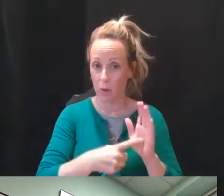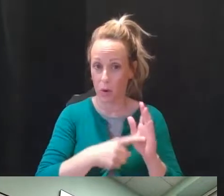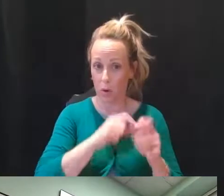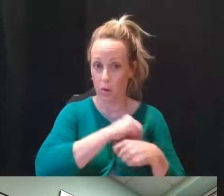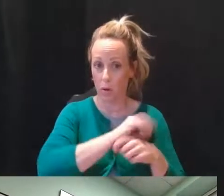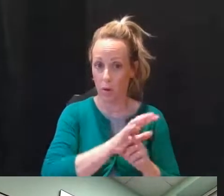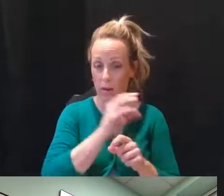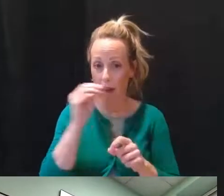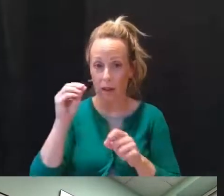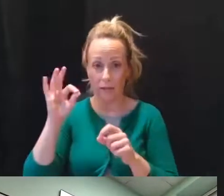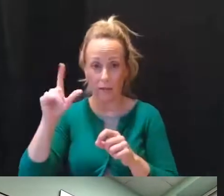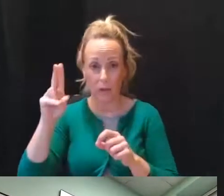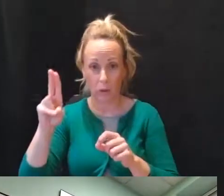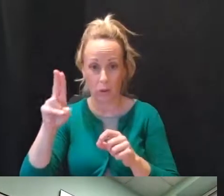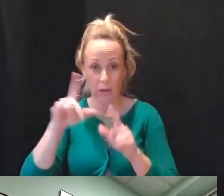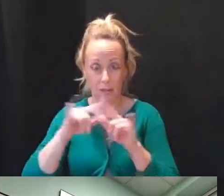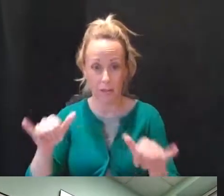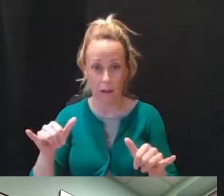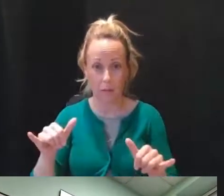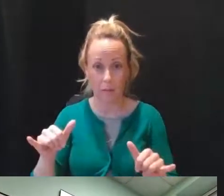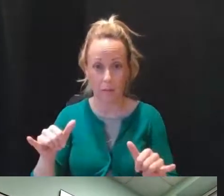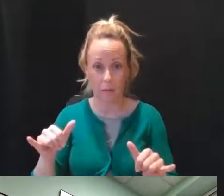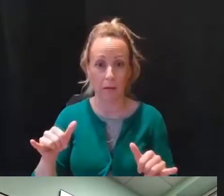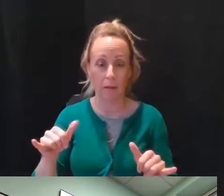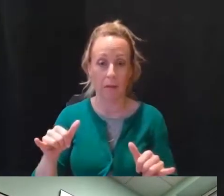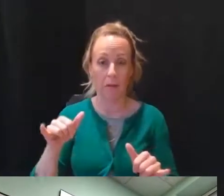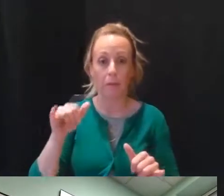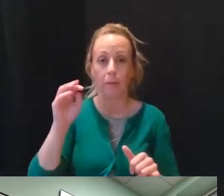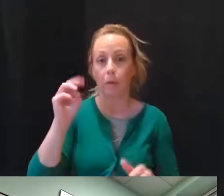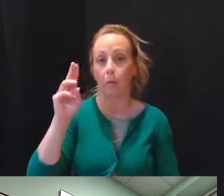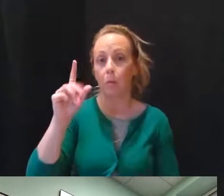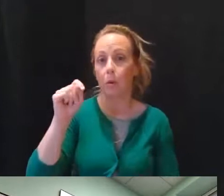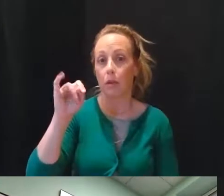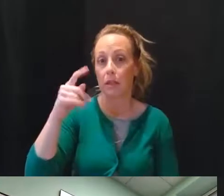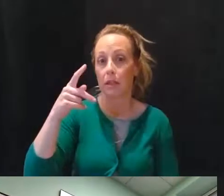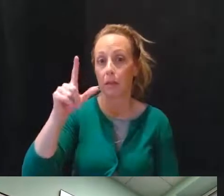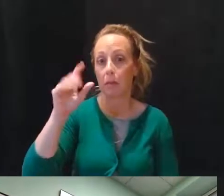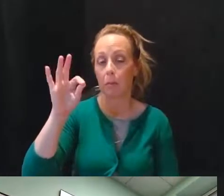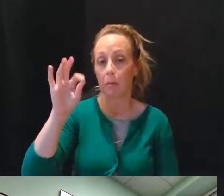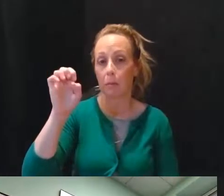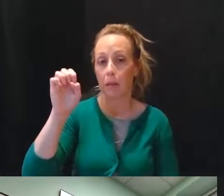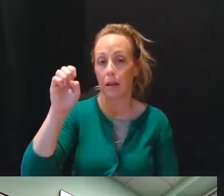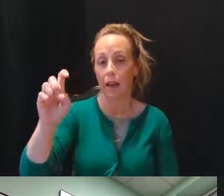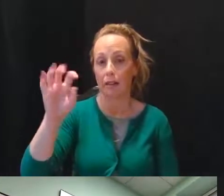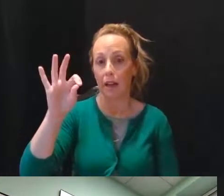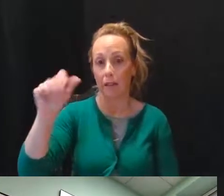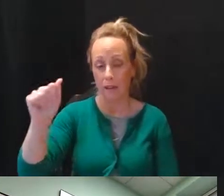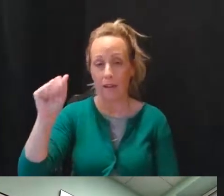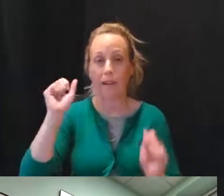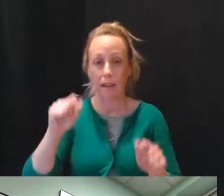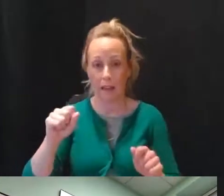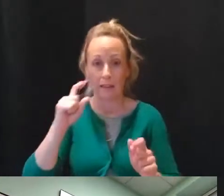CDC flu SC2 multiplex assay is a PCR test that can detect